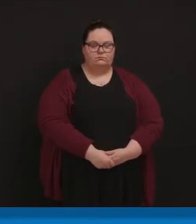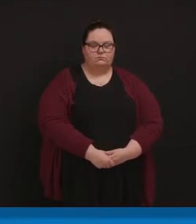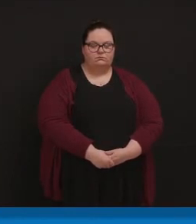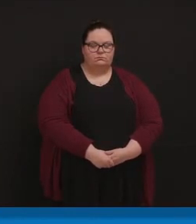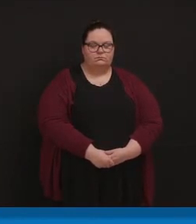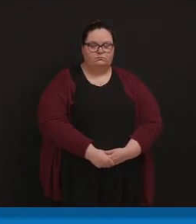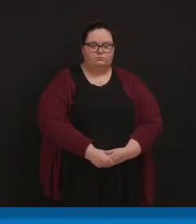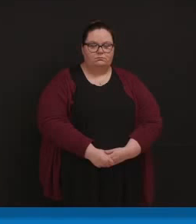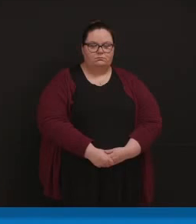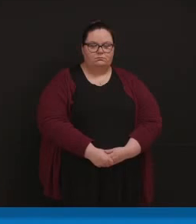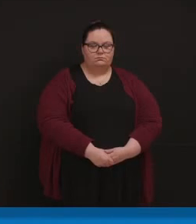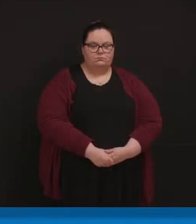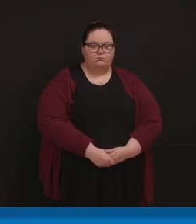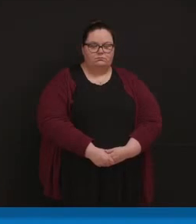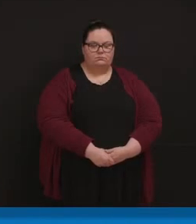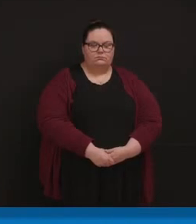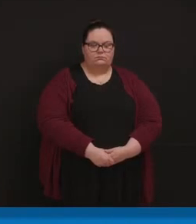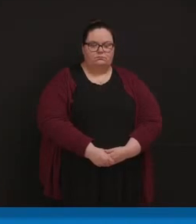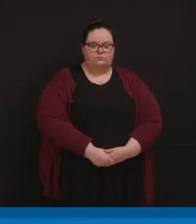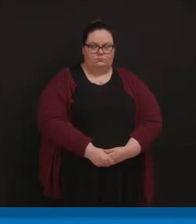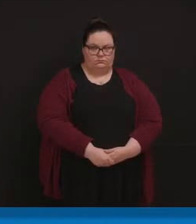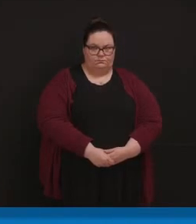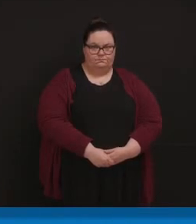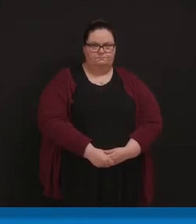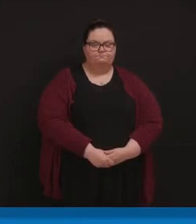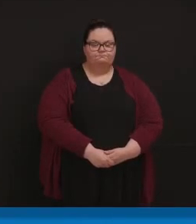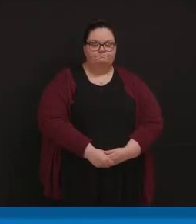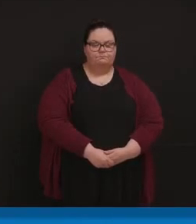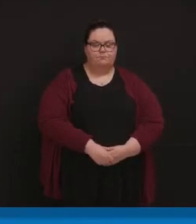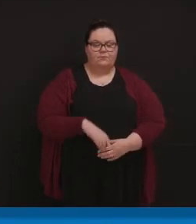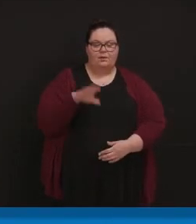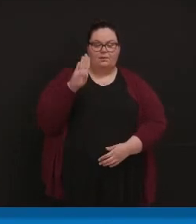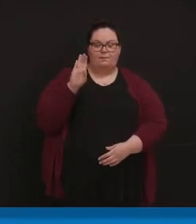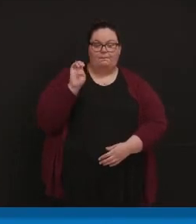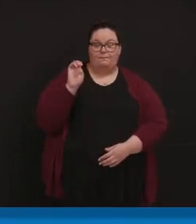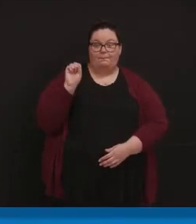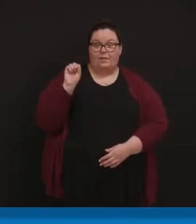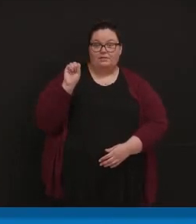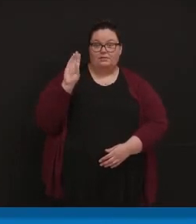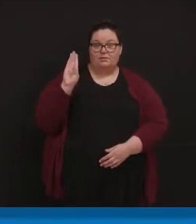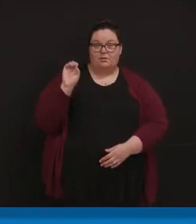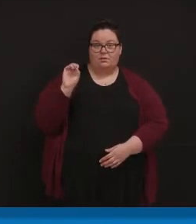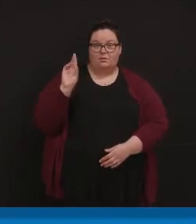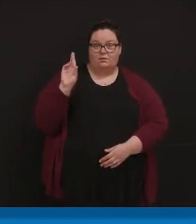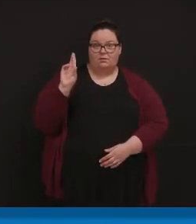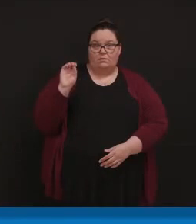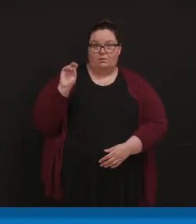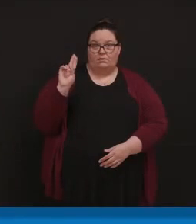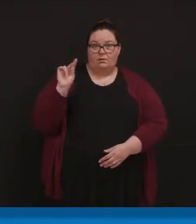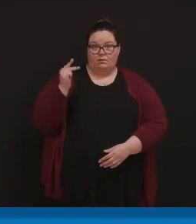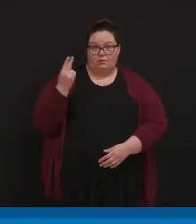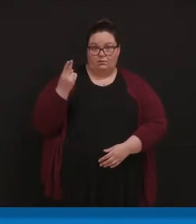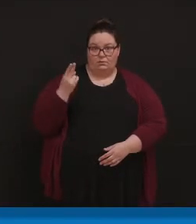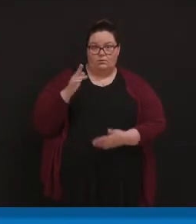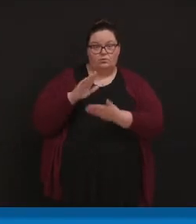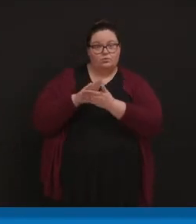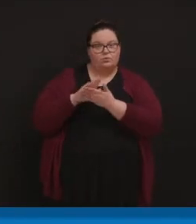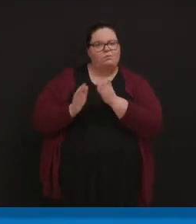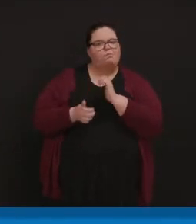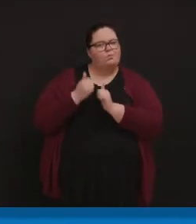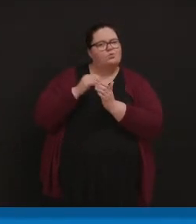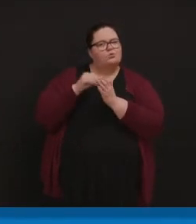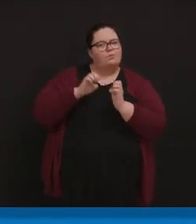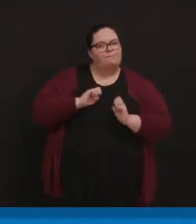while those who are in 10th grade will be learning virtually. Today, while a handful of